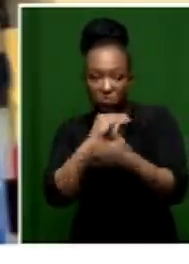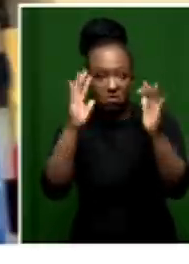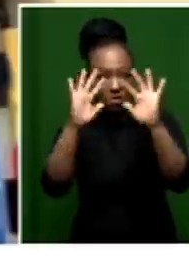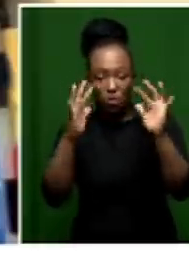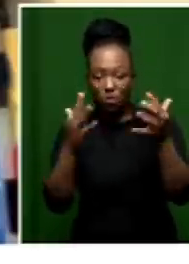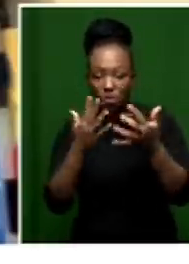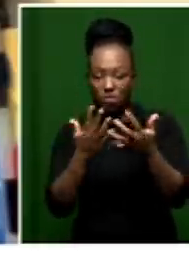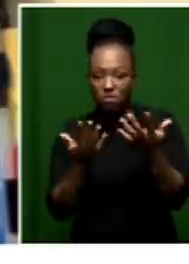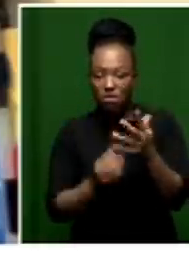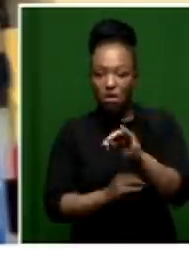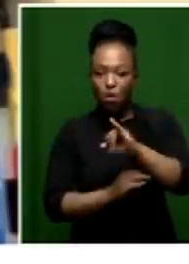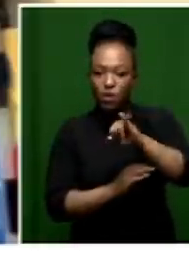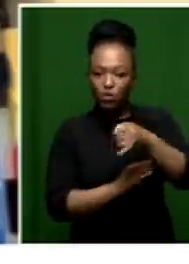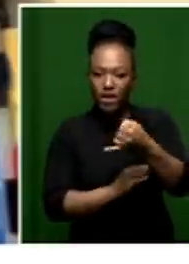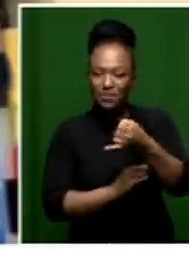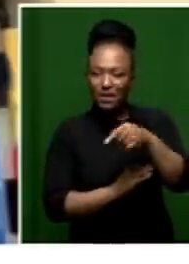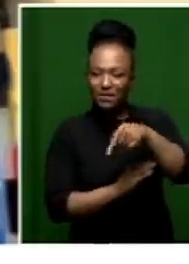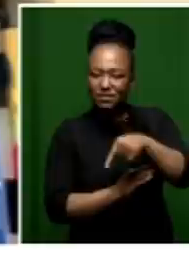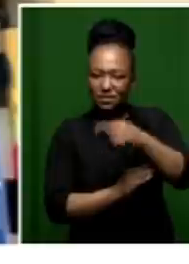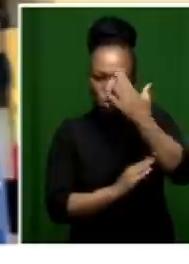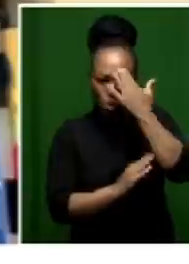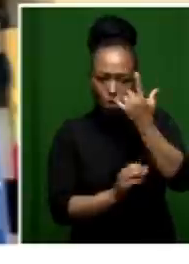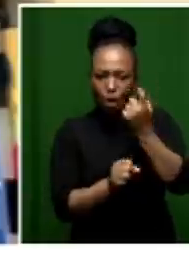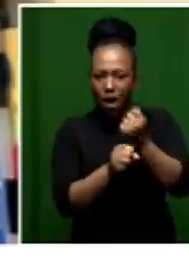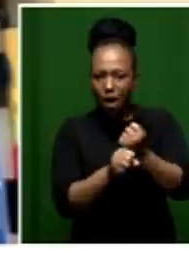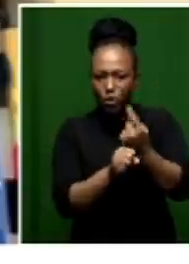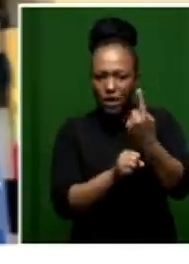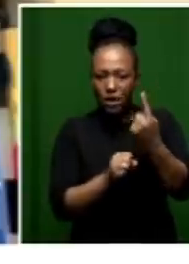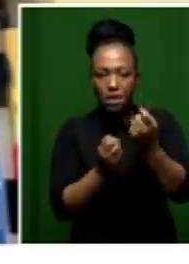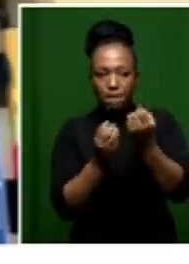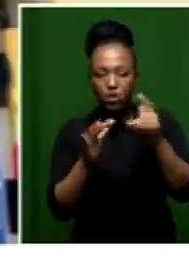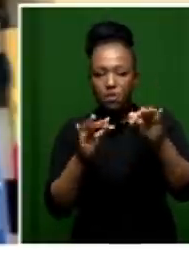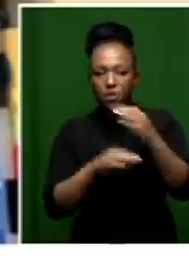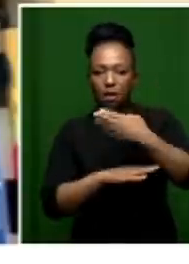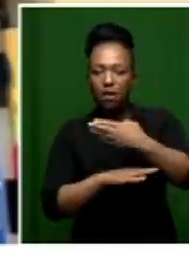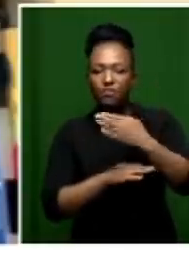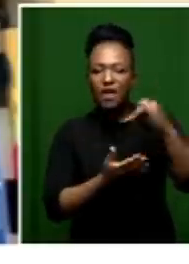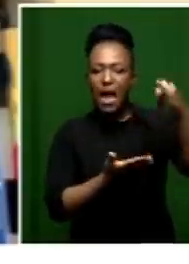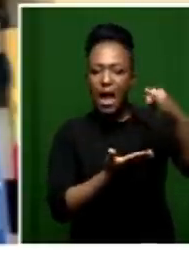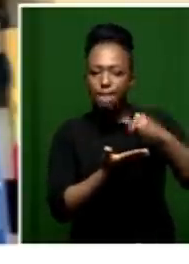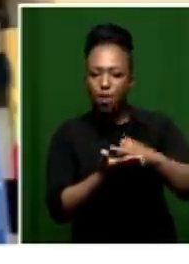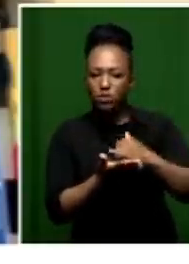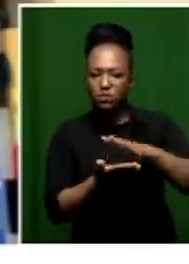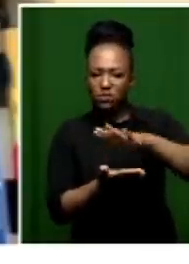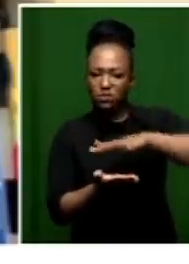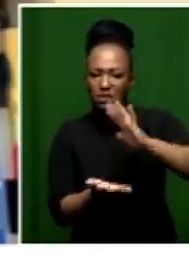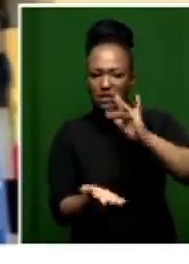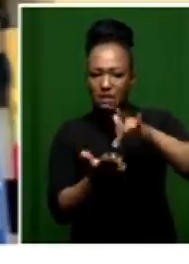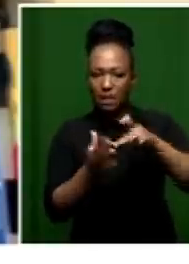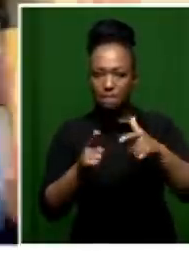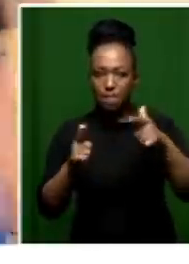imagine Johannesburg and Gauteng, it is our biggest airport in South Africa. Yeah, so it could